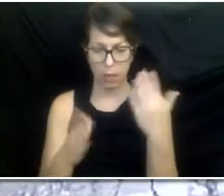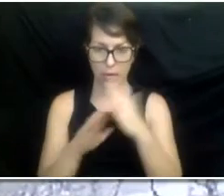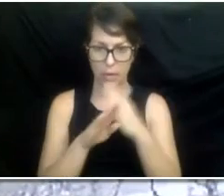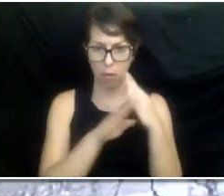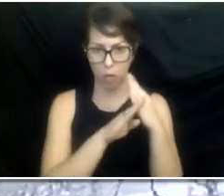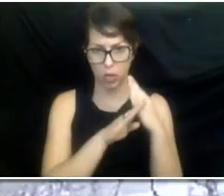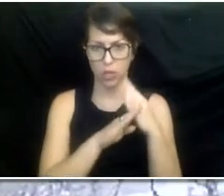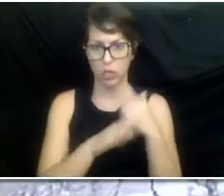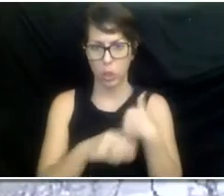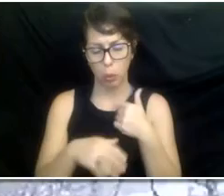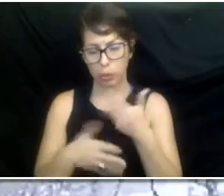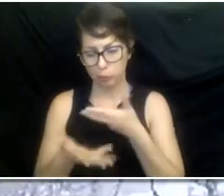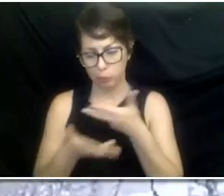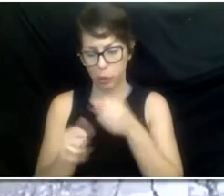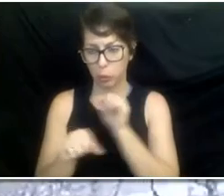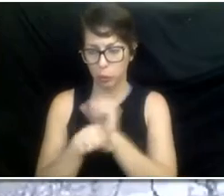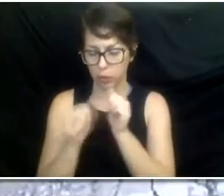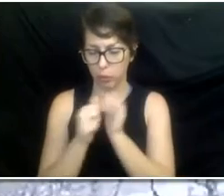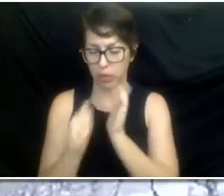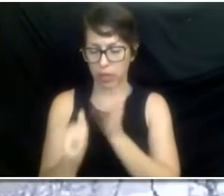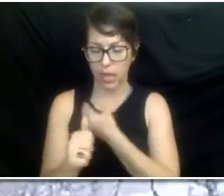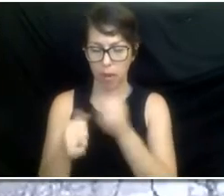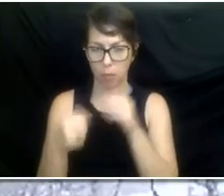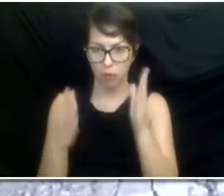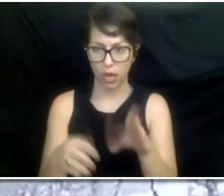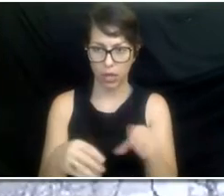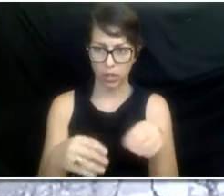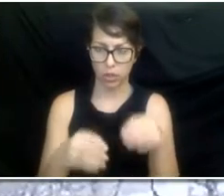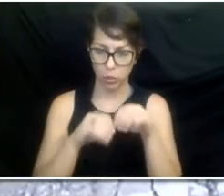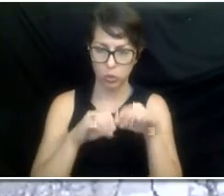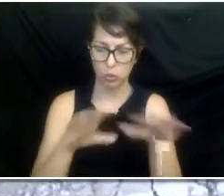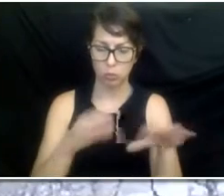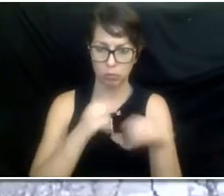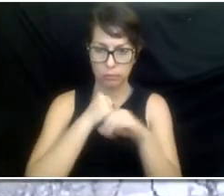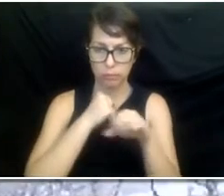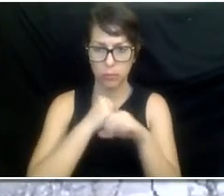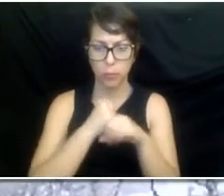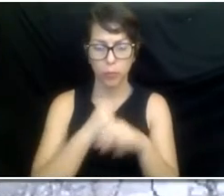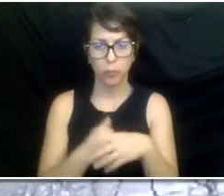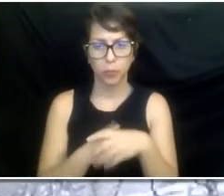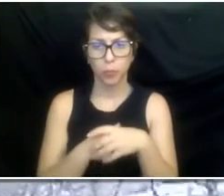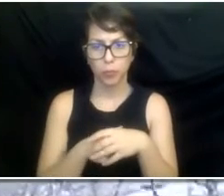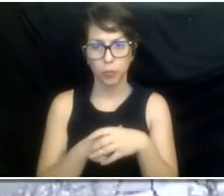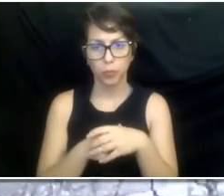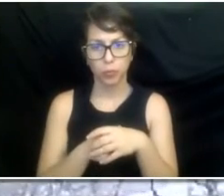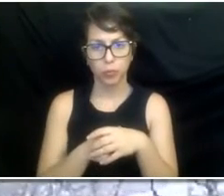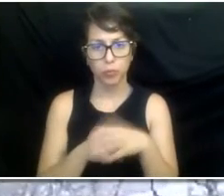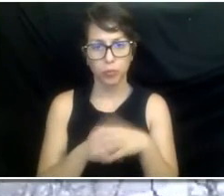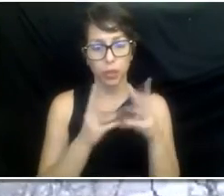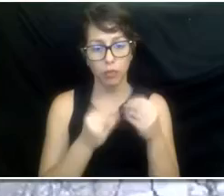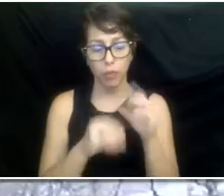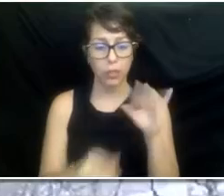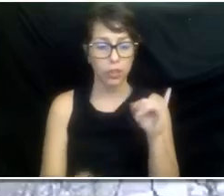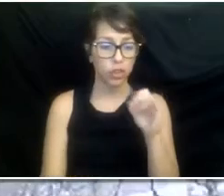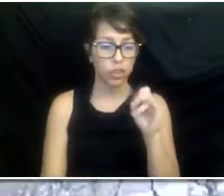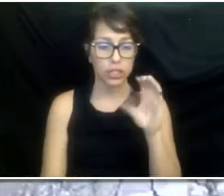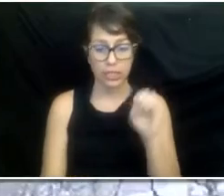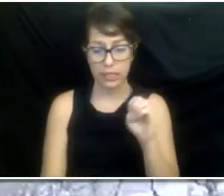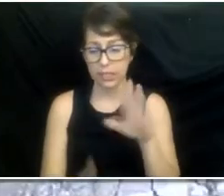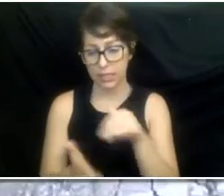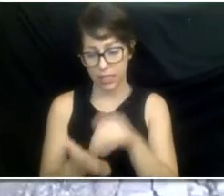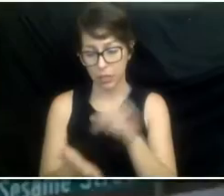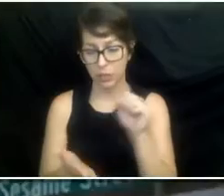so immigrant communities are coming forward and they are reaching out um when it is safe to do so so thank